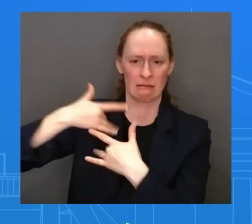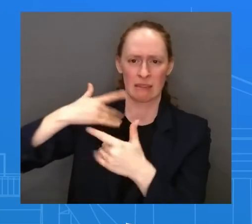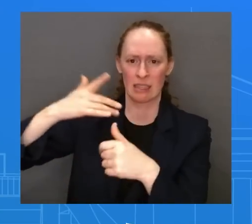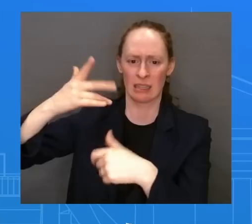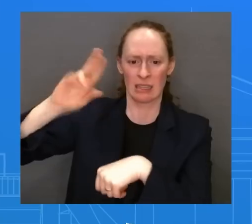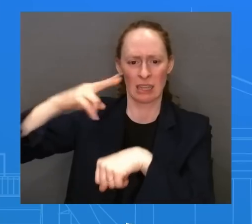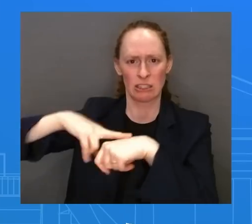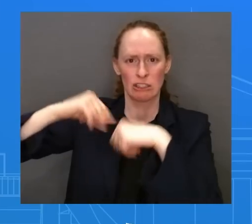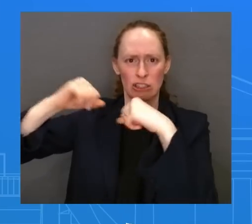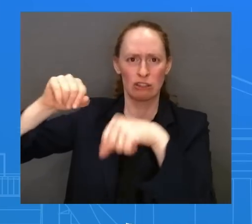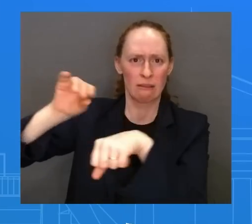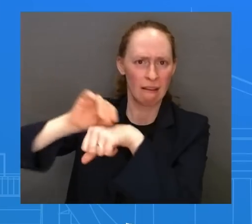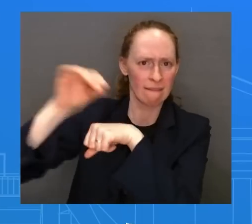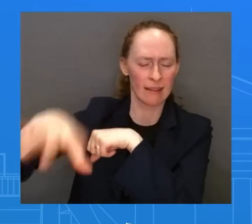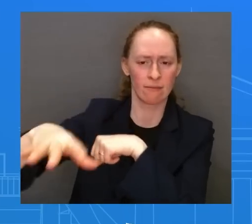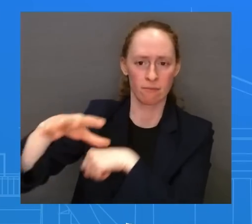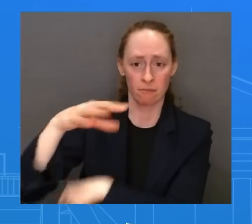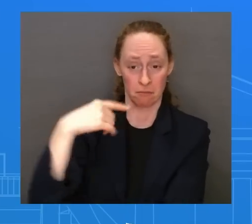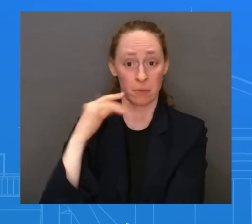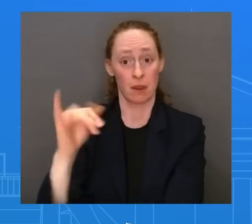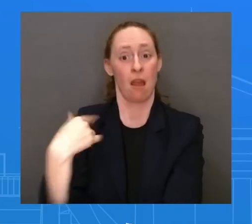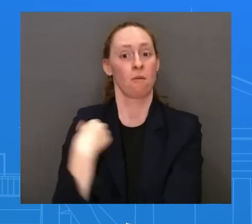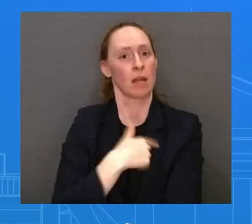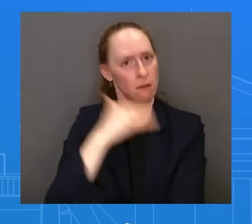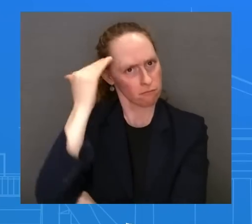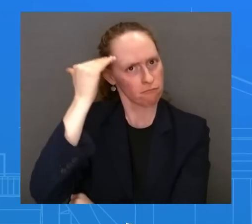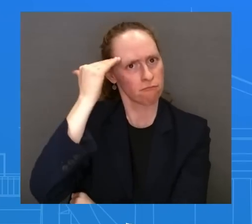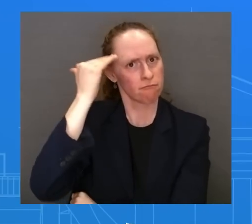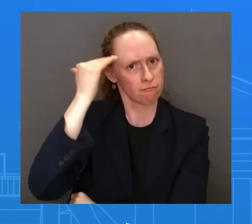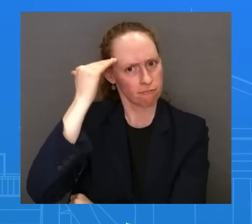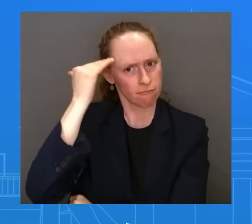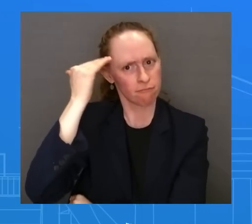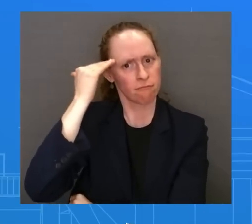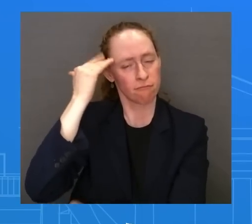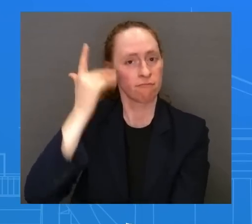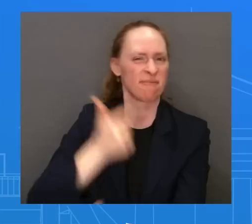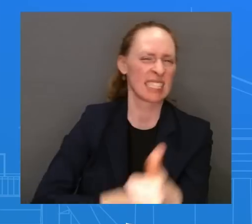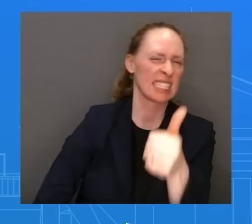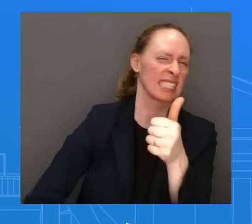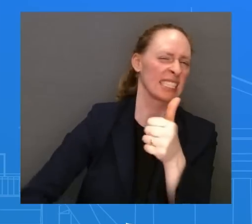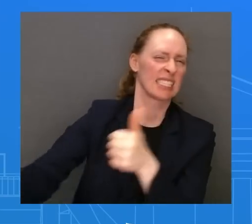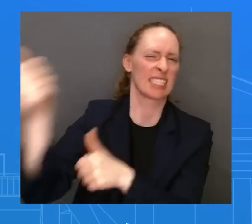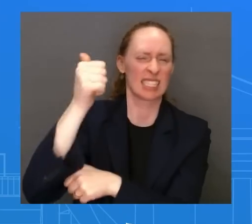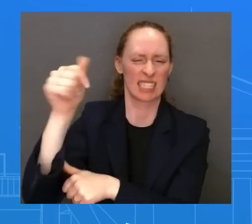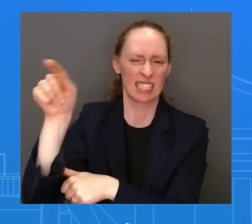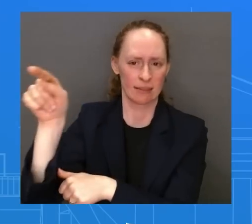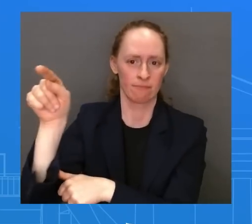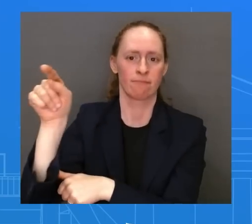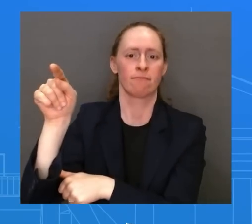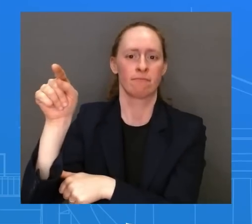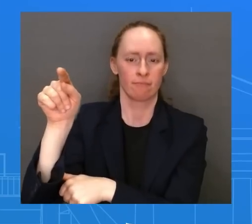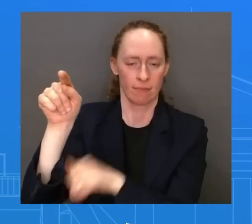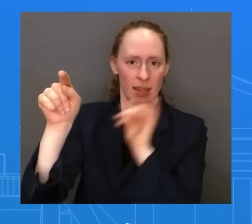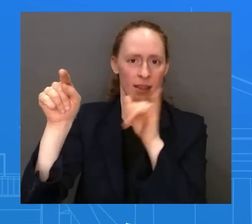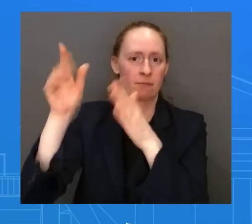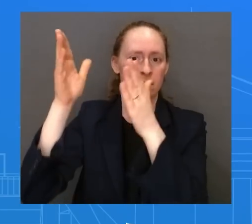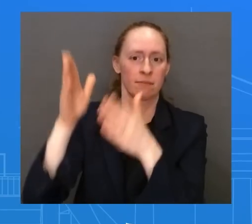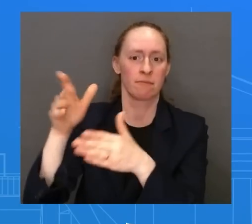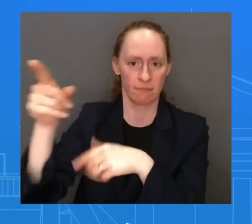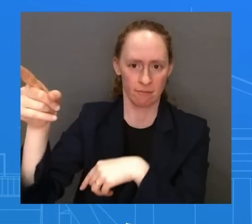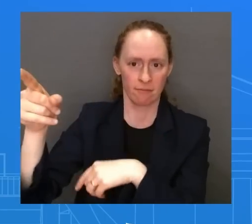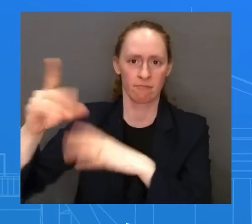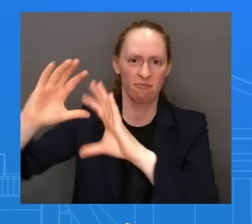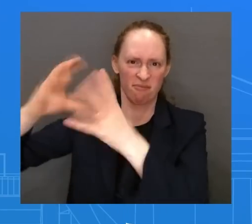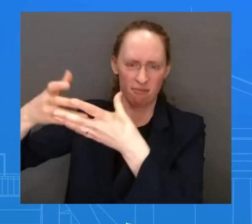objected to aspects of this so what's the definition of a top National Security official the I I am low to get into the